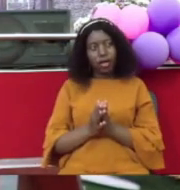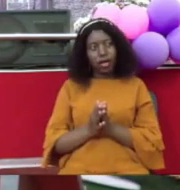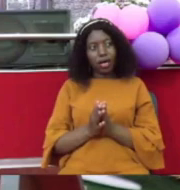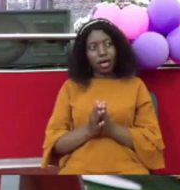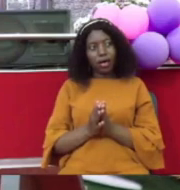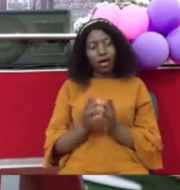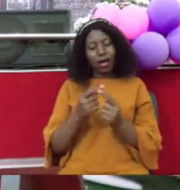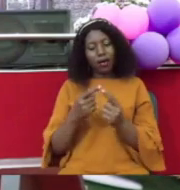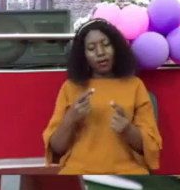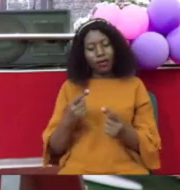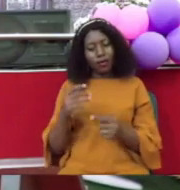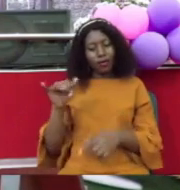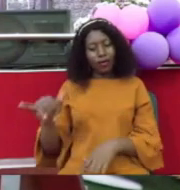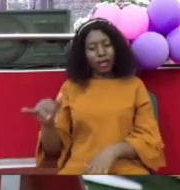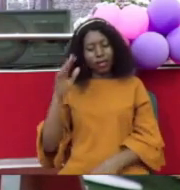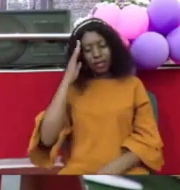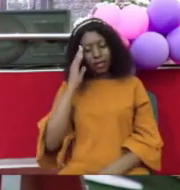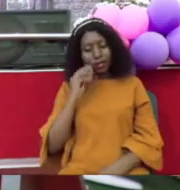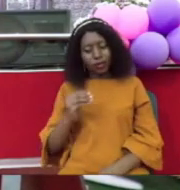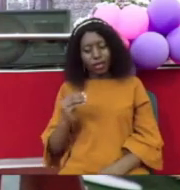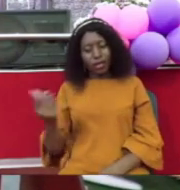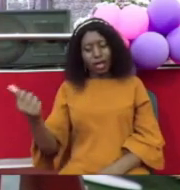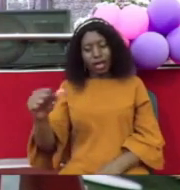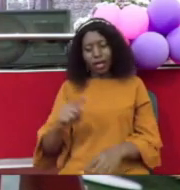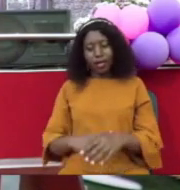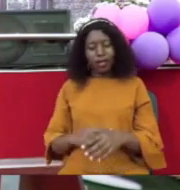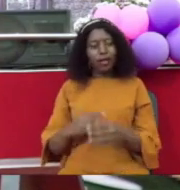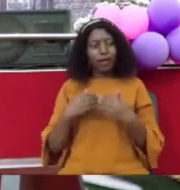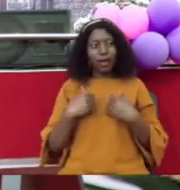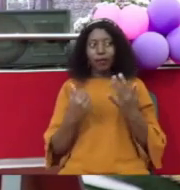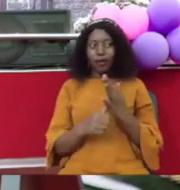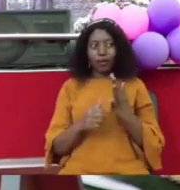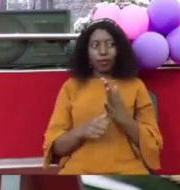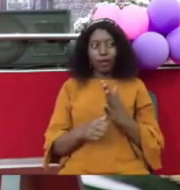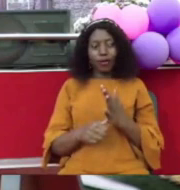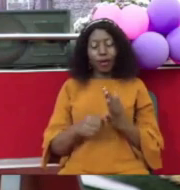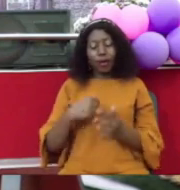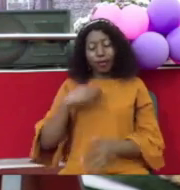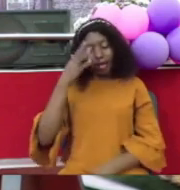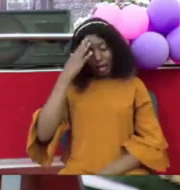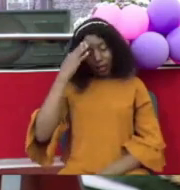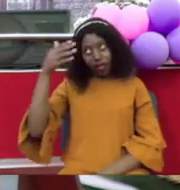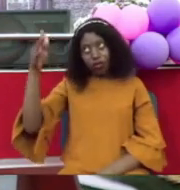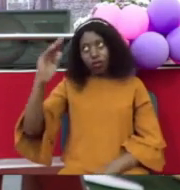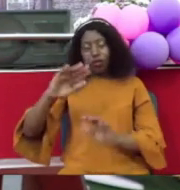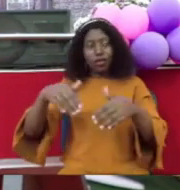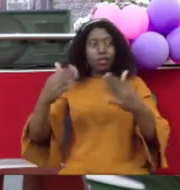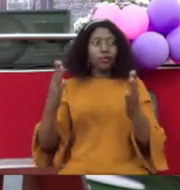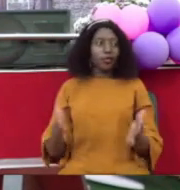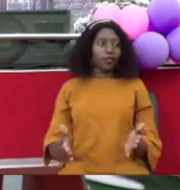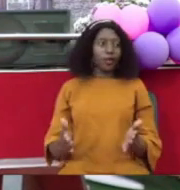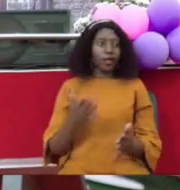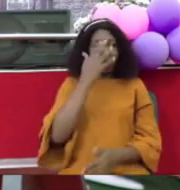say, oh God, please, I know you are a provider. Na wakati nikiwa nahitaji na muambia, najua Mungu wewe unapeana. Because God is able. Kwa